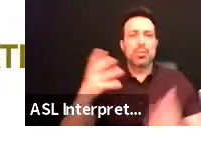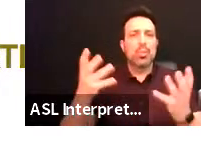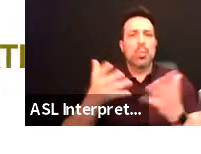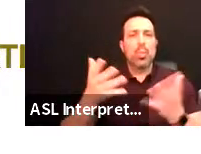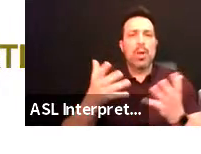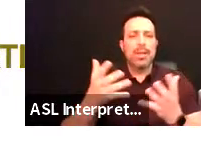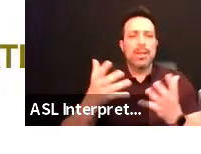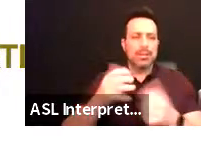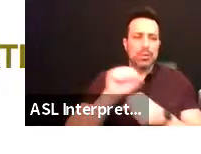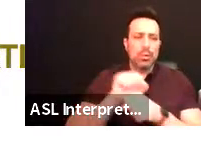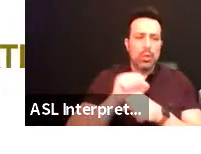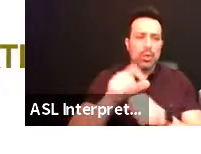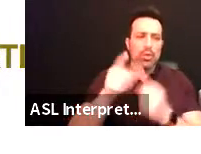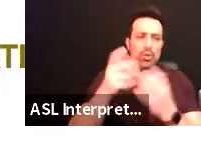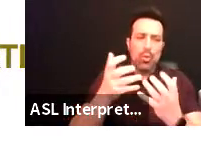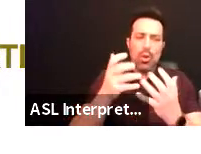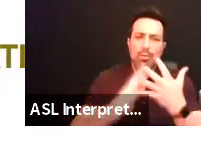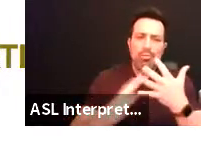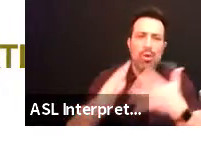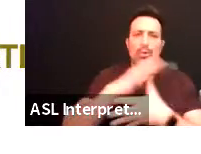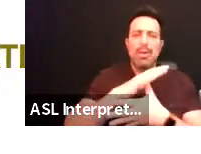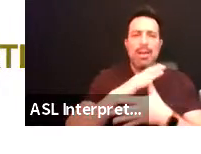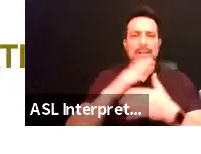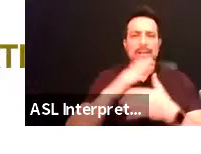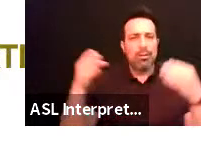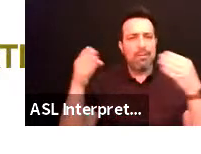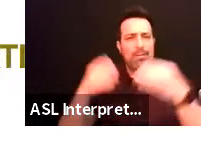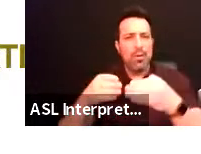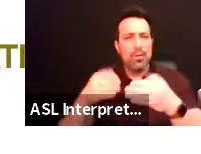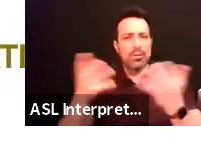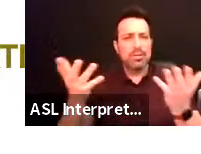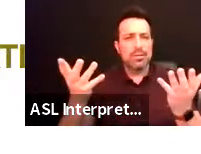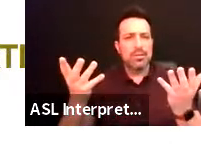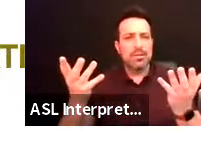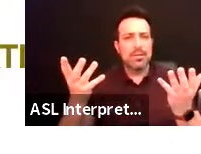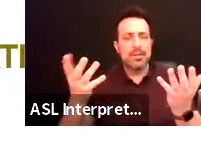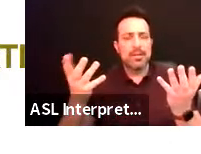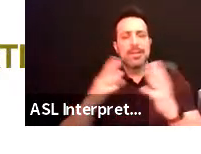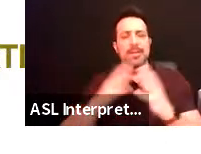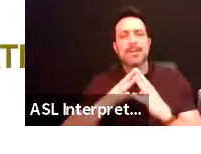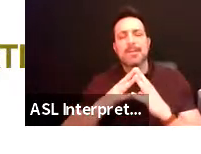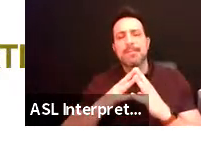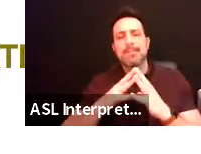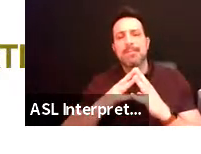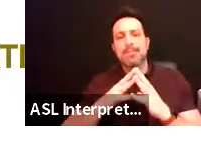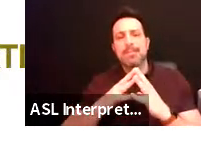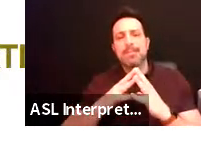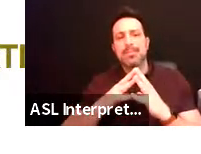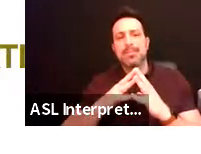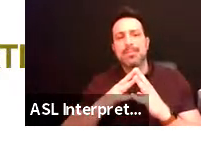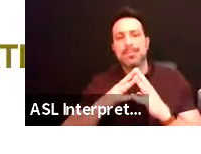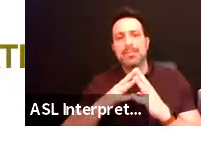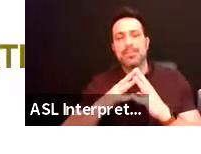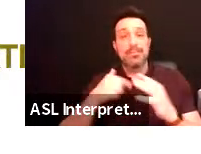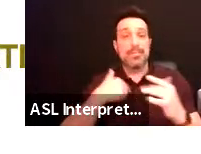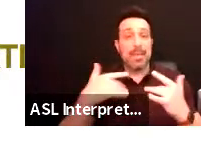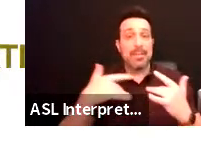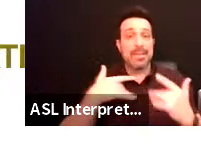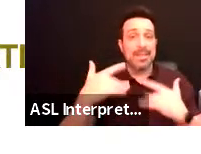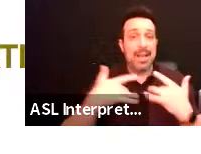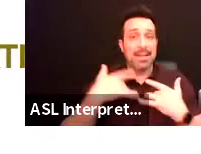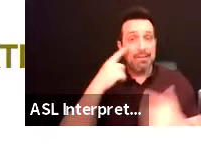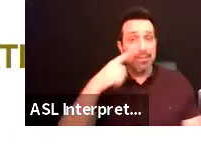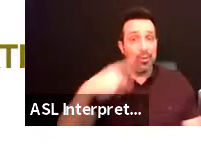the work that you want to prioritize and focus on. And I'm excited